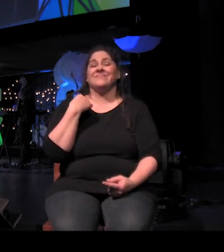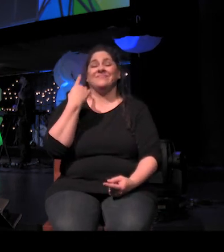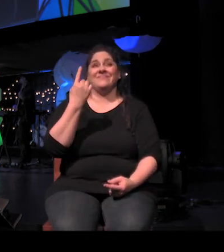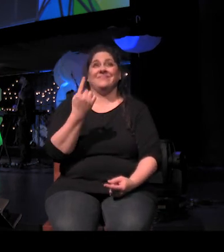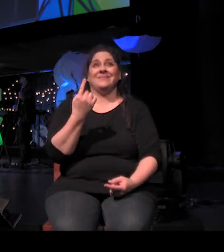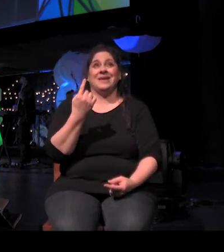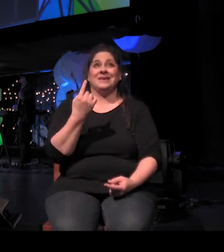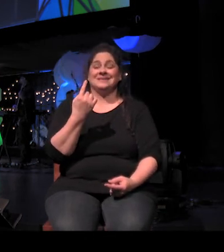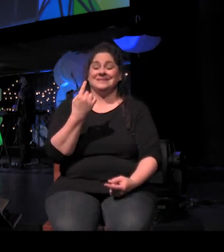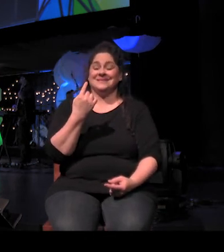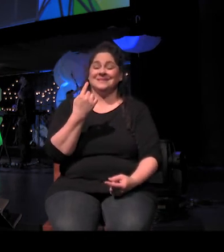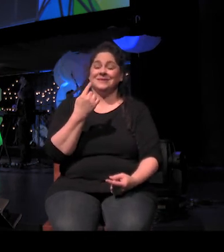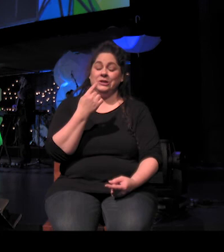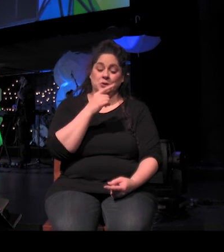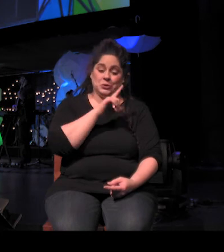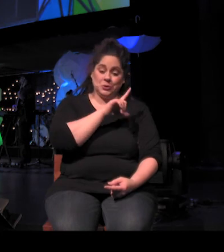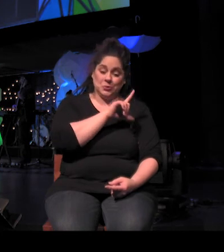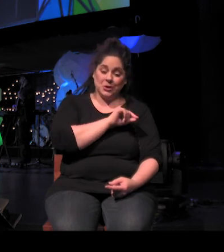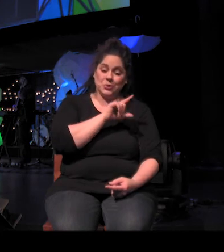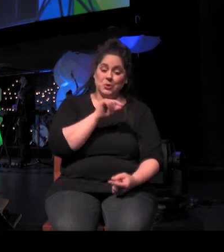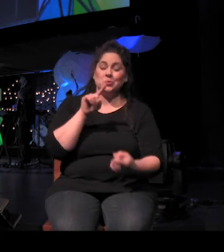helped.